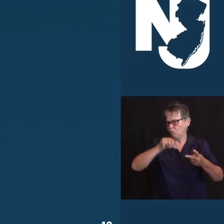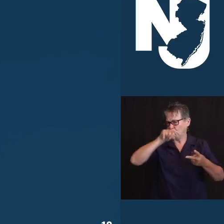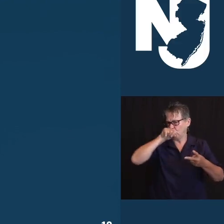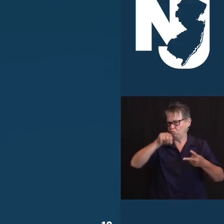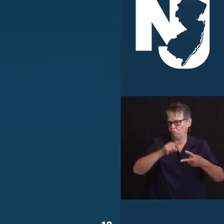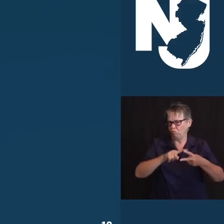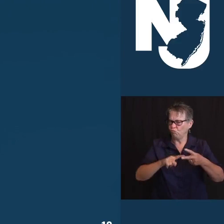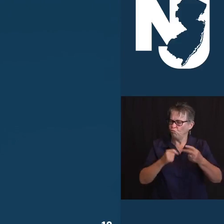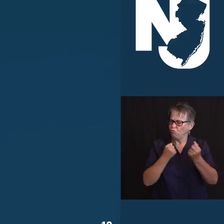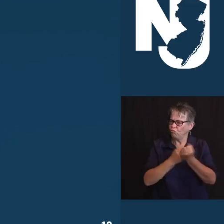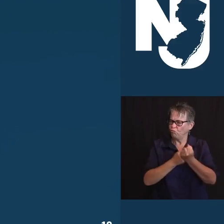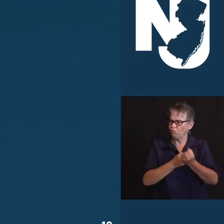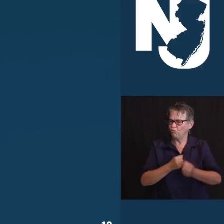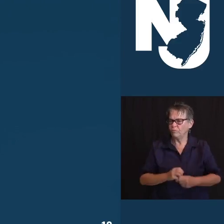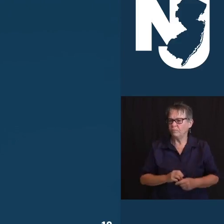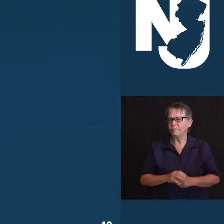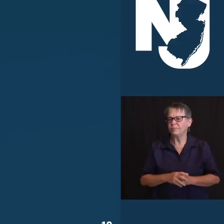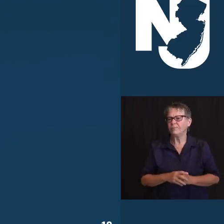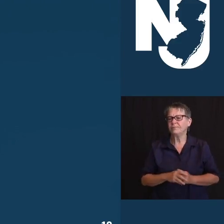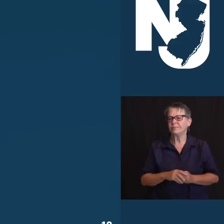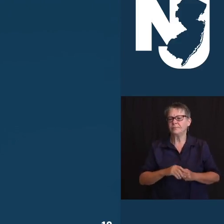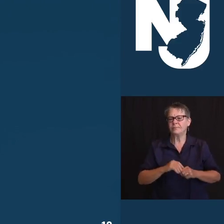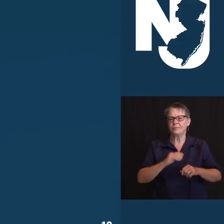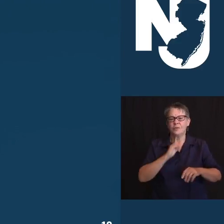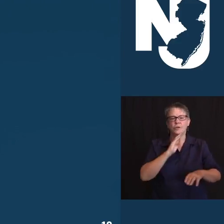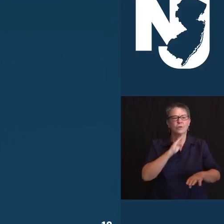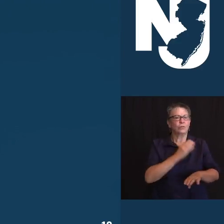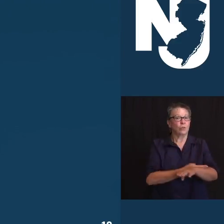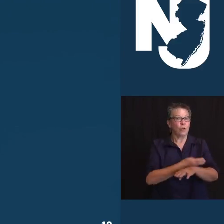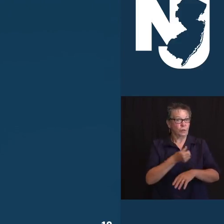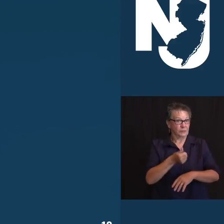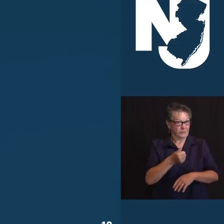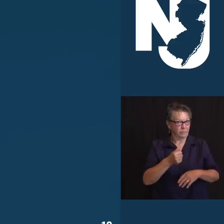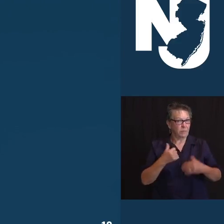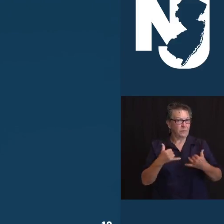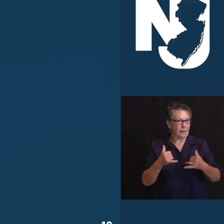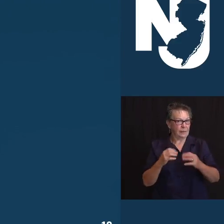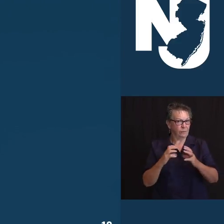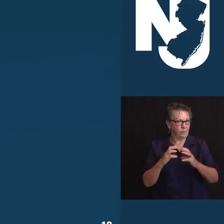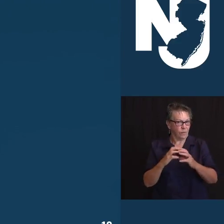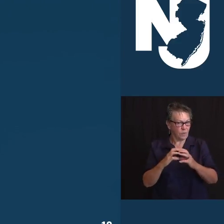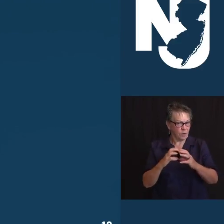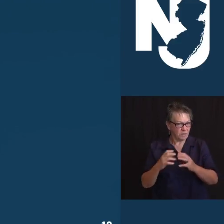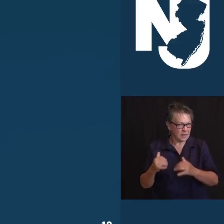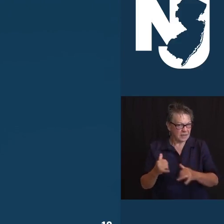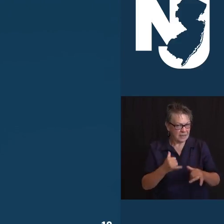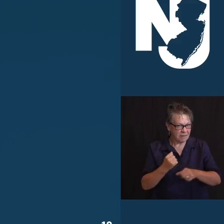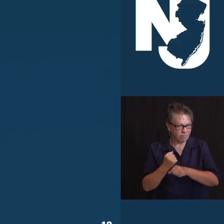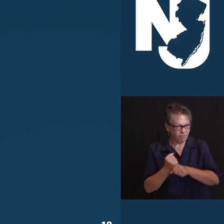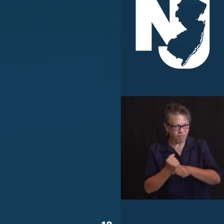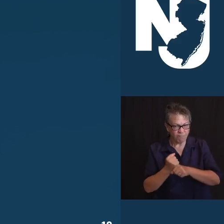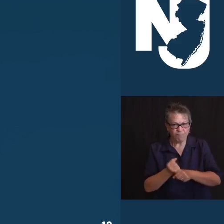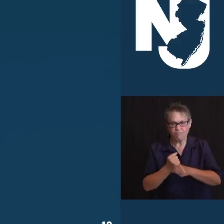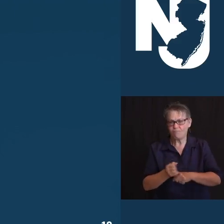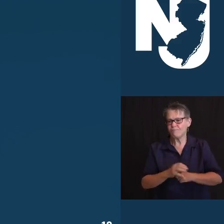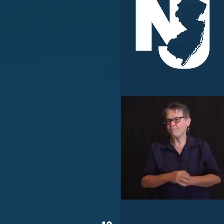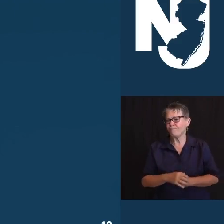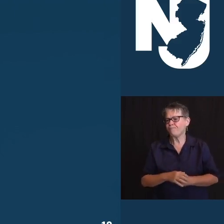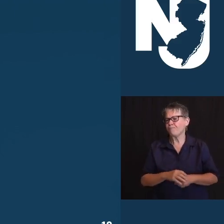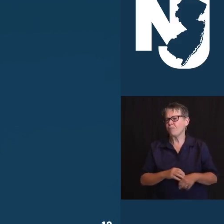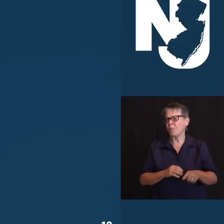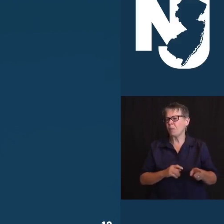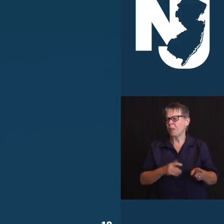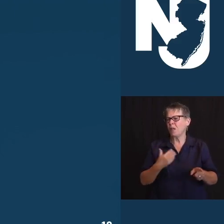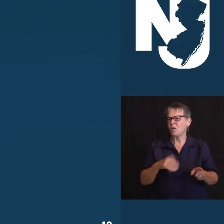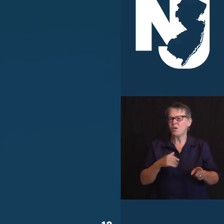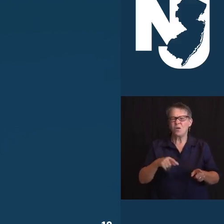wanted us to know that he was generous and kind. When he was at home, his humor and laugh would light up any room and